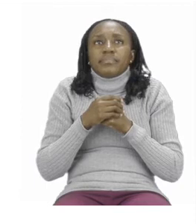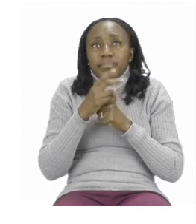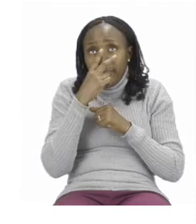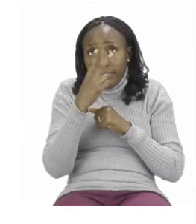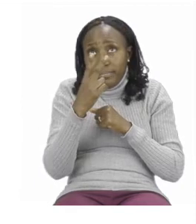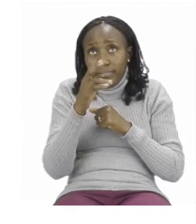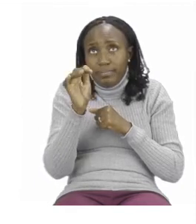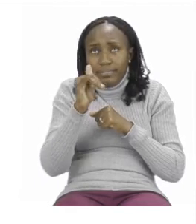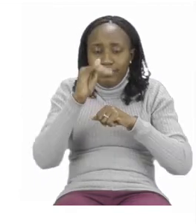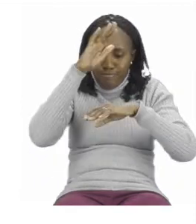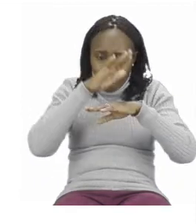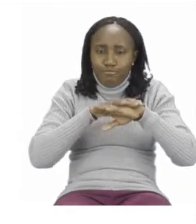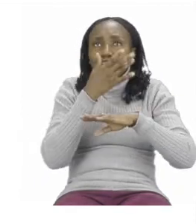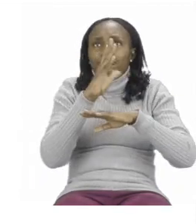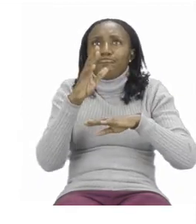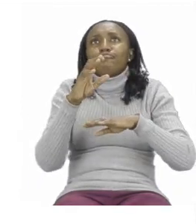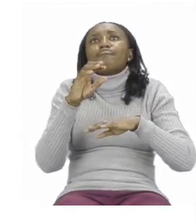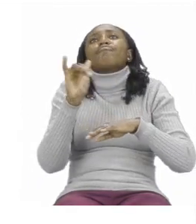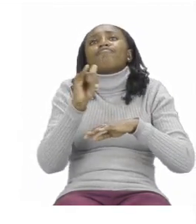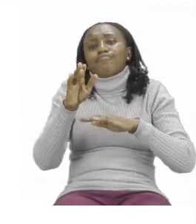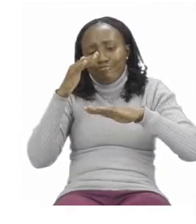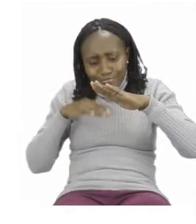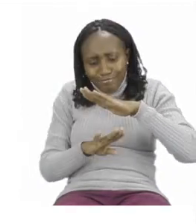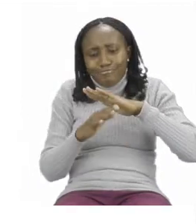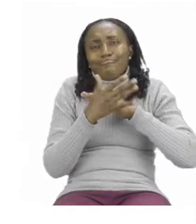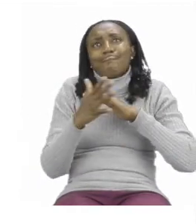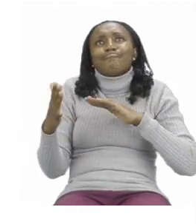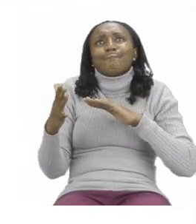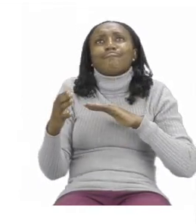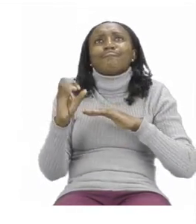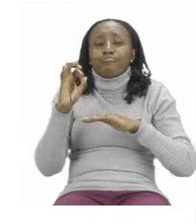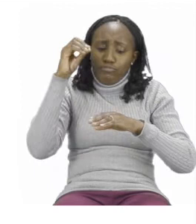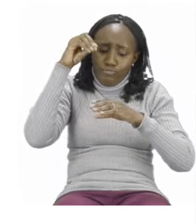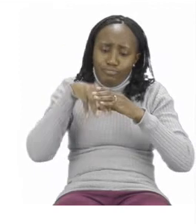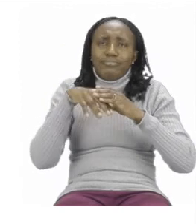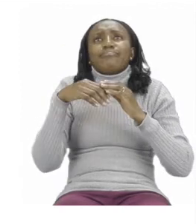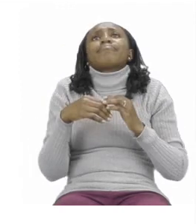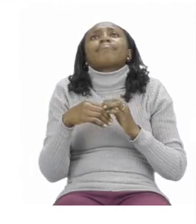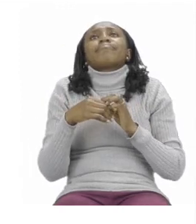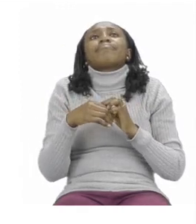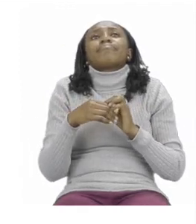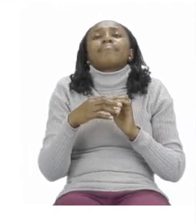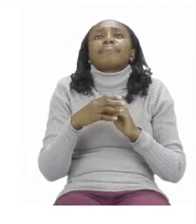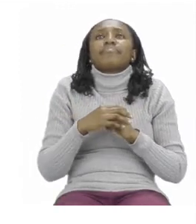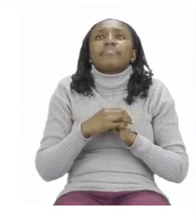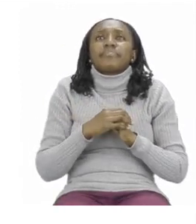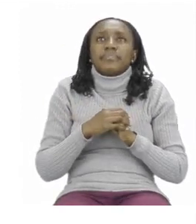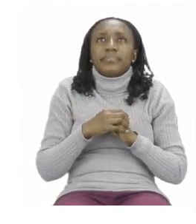and see which of these objects will float, which means they will stay on top of the